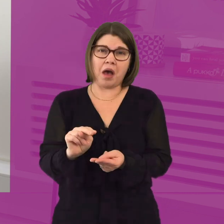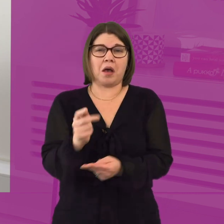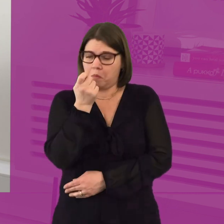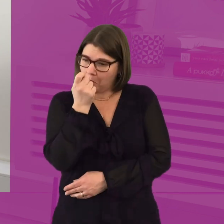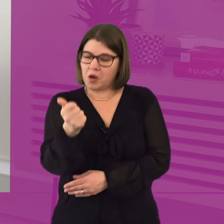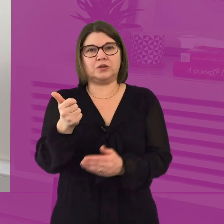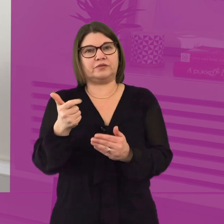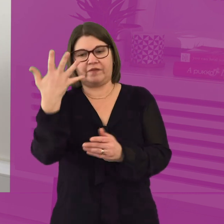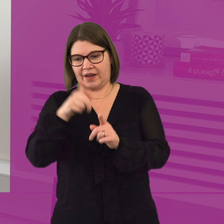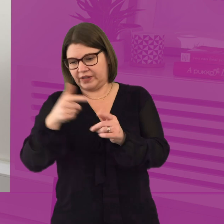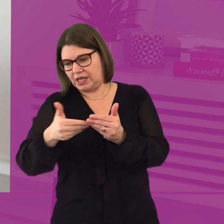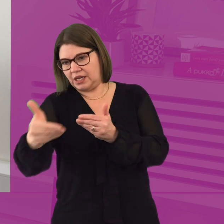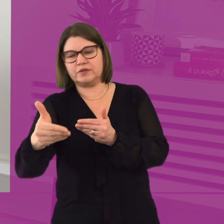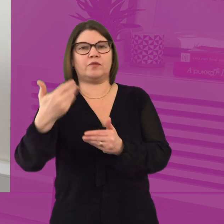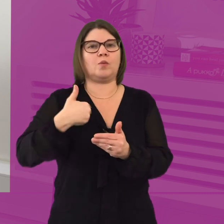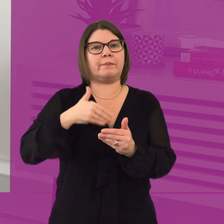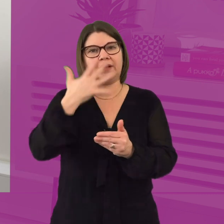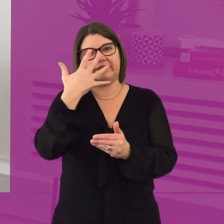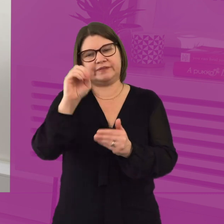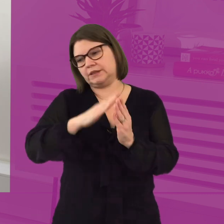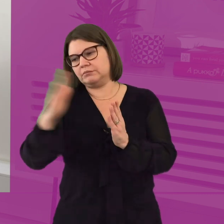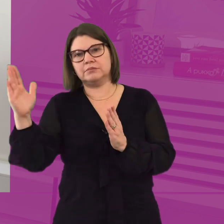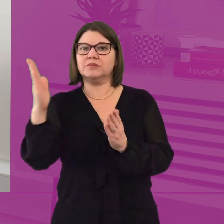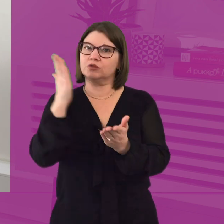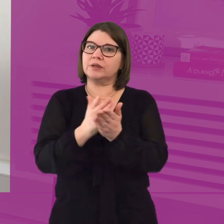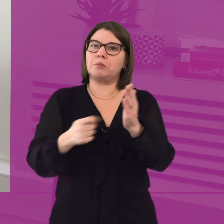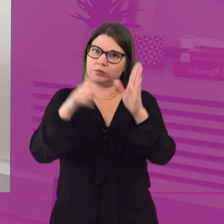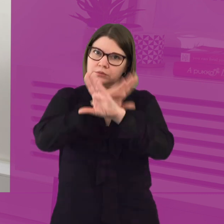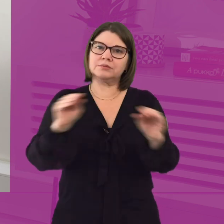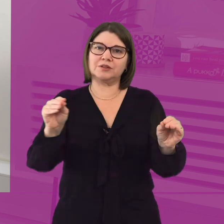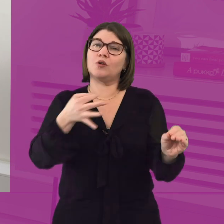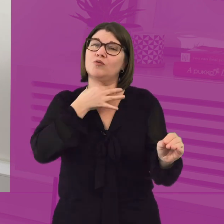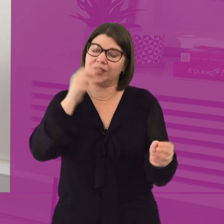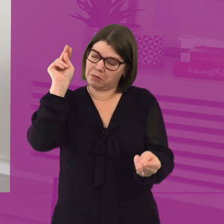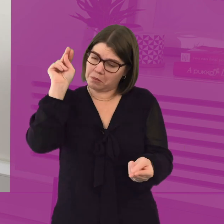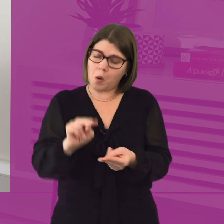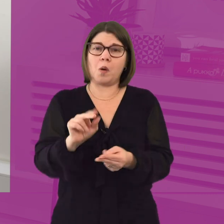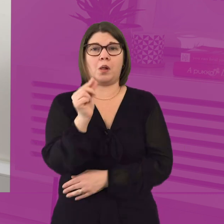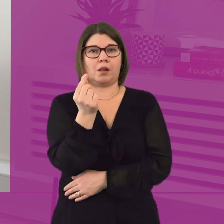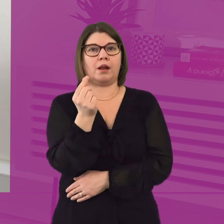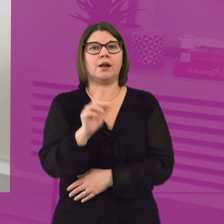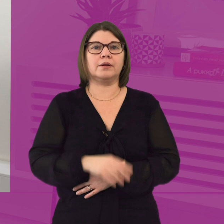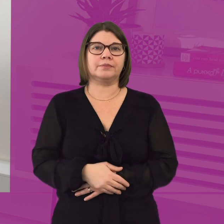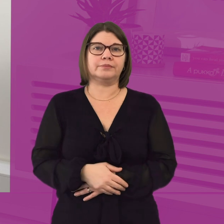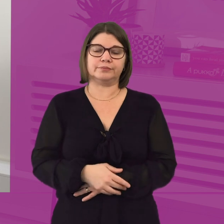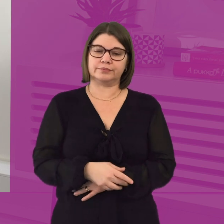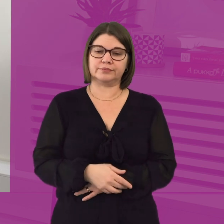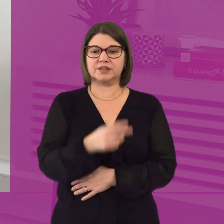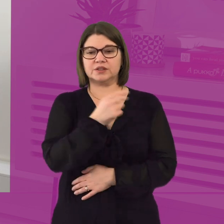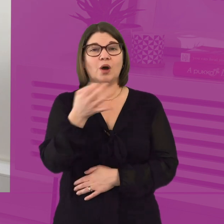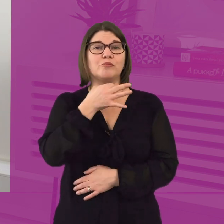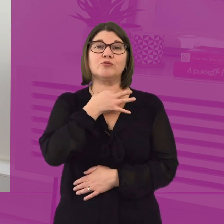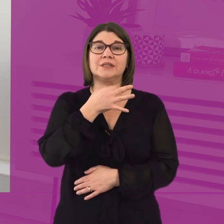actually minimal over a 5-year period for women in their 50s. So I think that's a really important part to pull out as well.